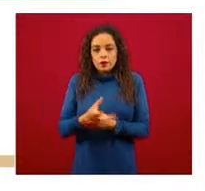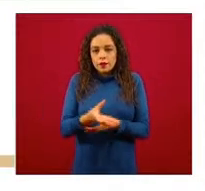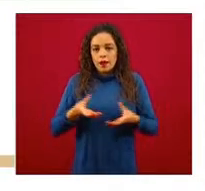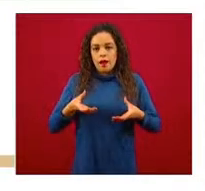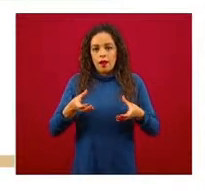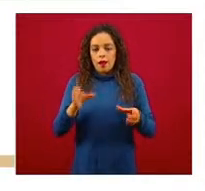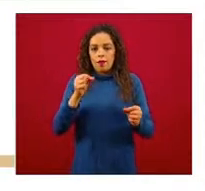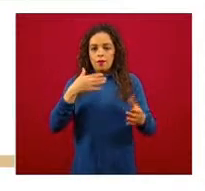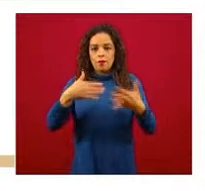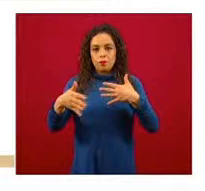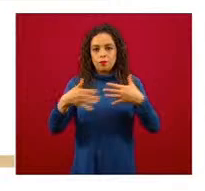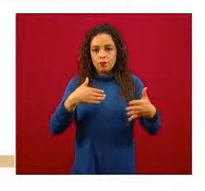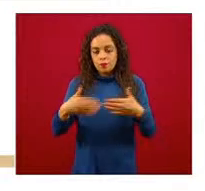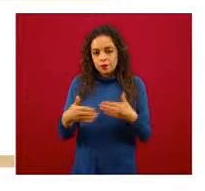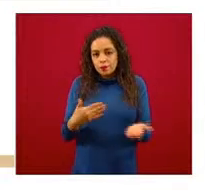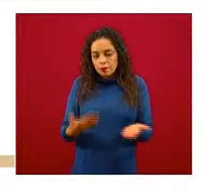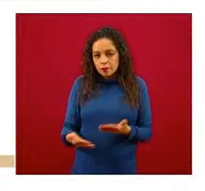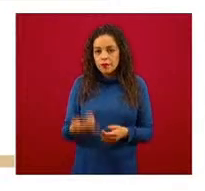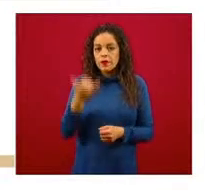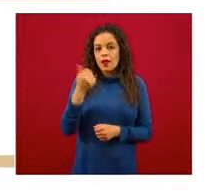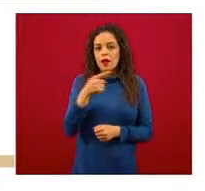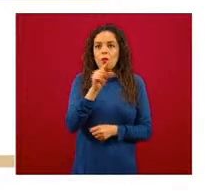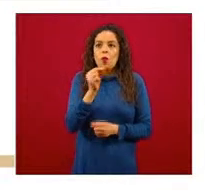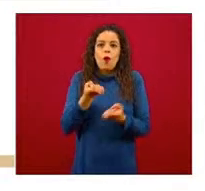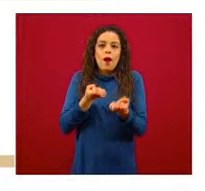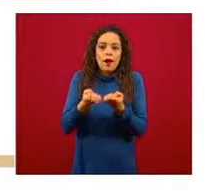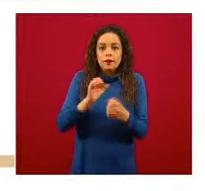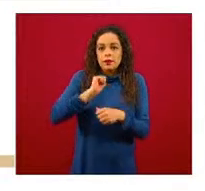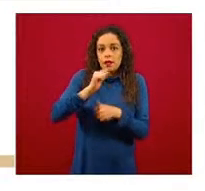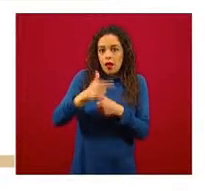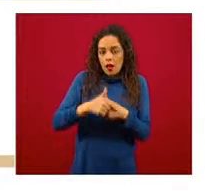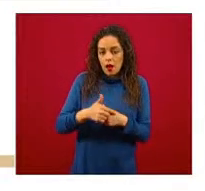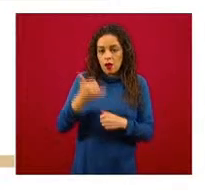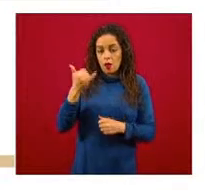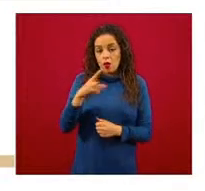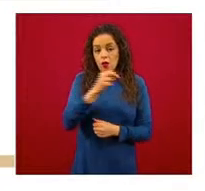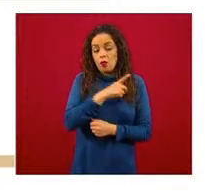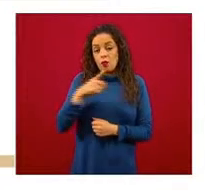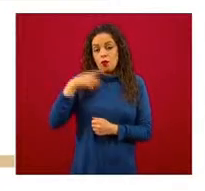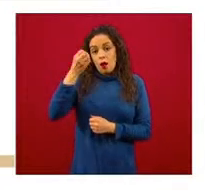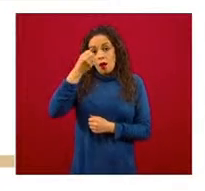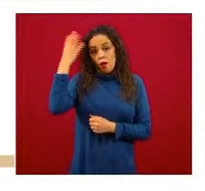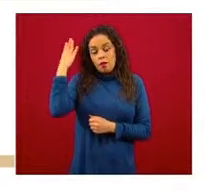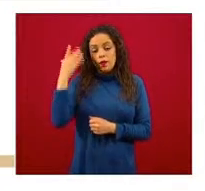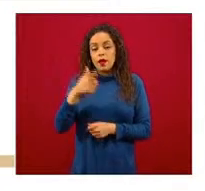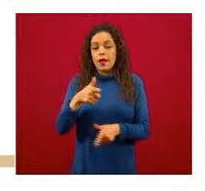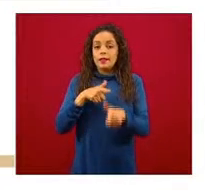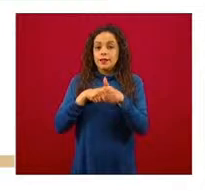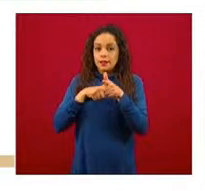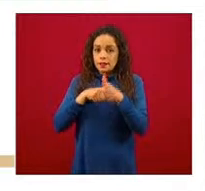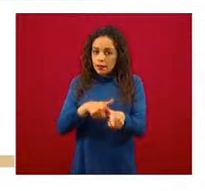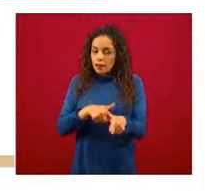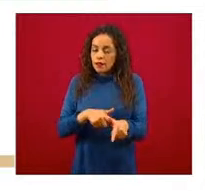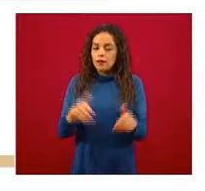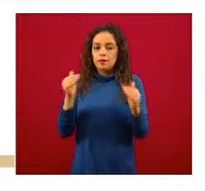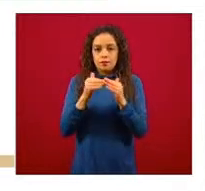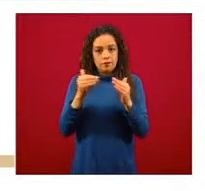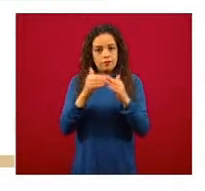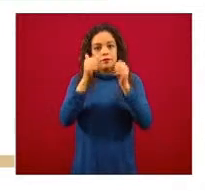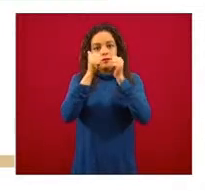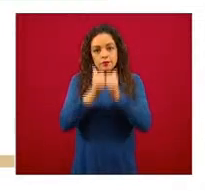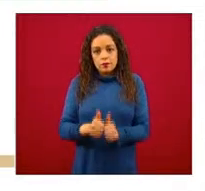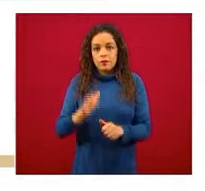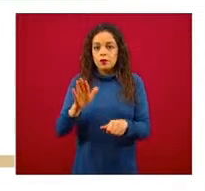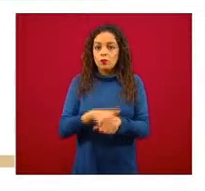and avoid making direct contact. So yes, we can go out for a walk, but we must never forget that we